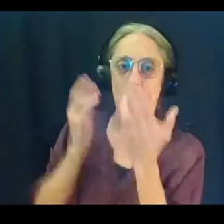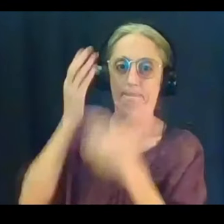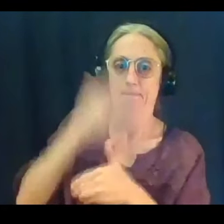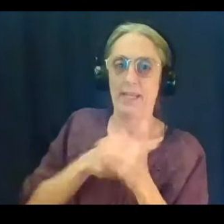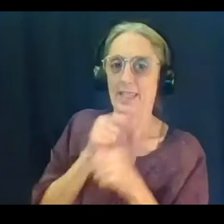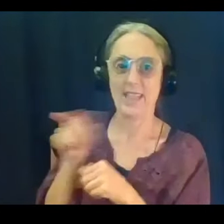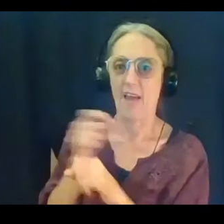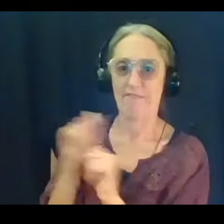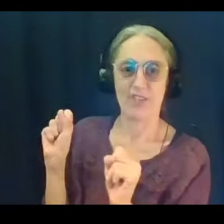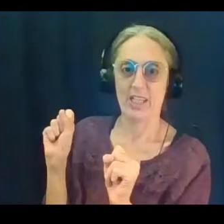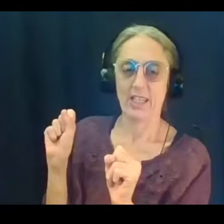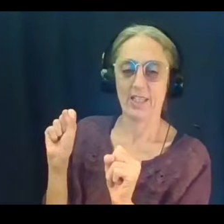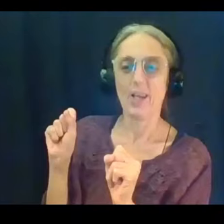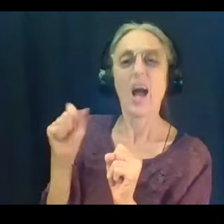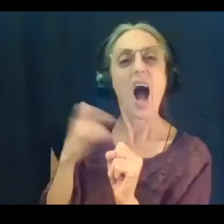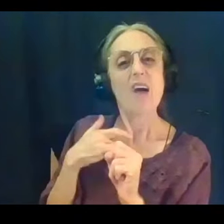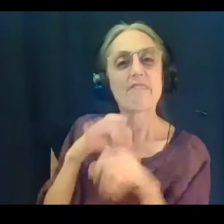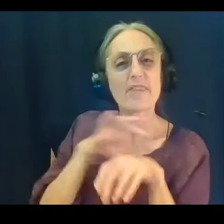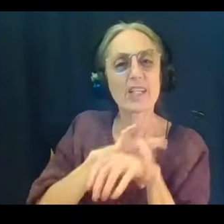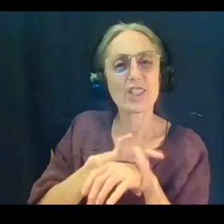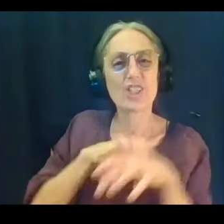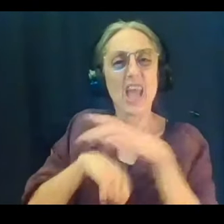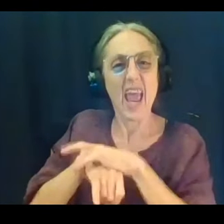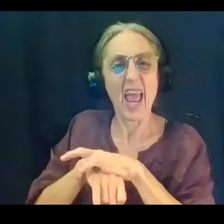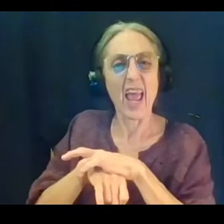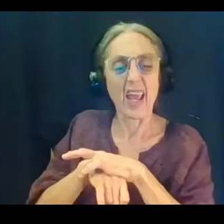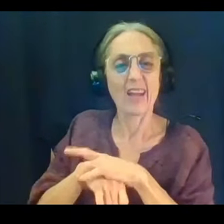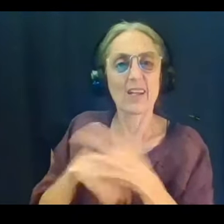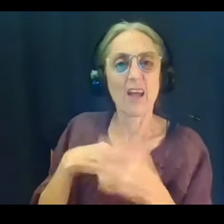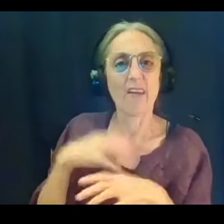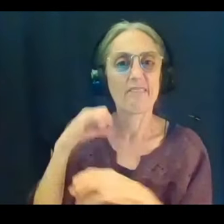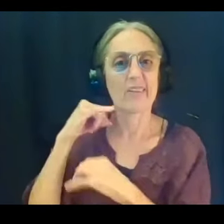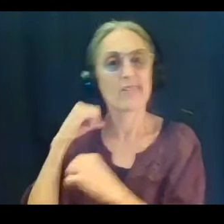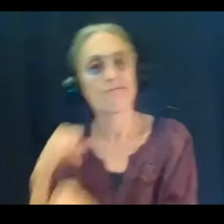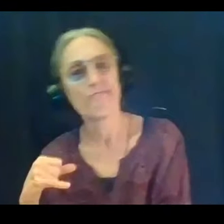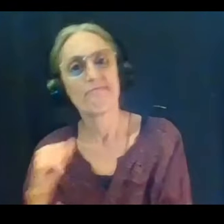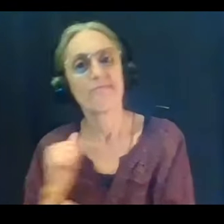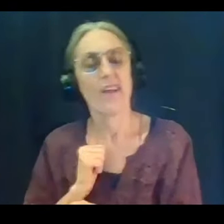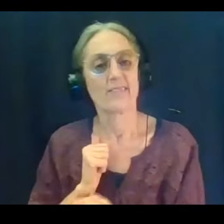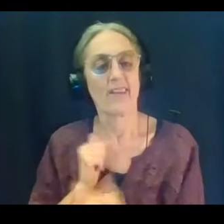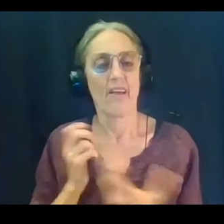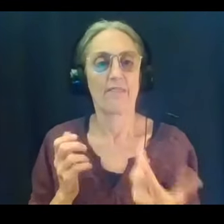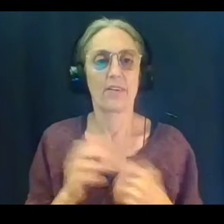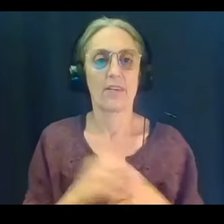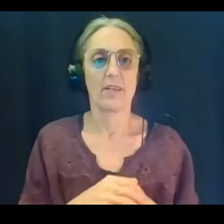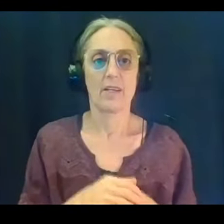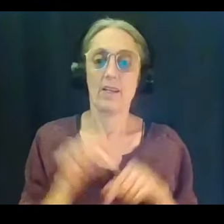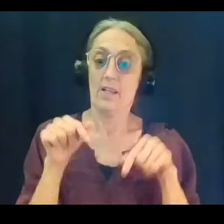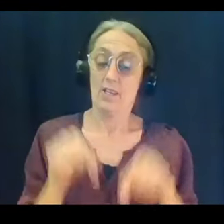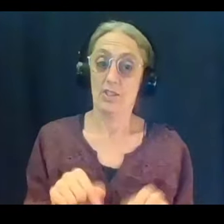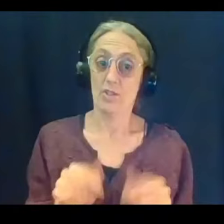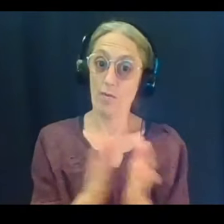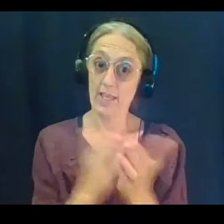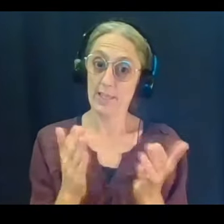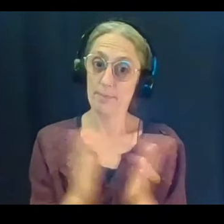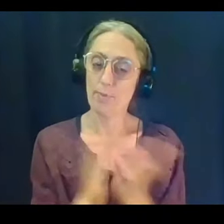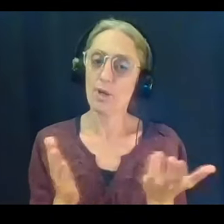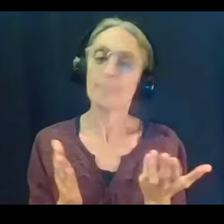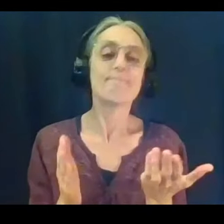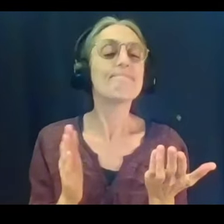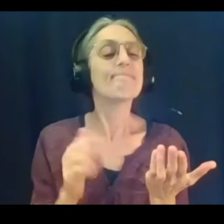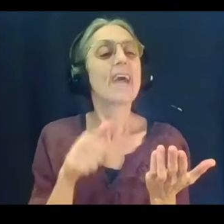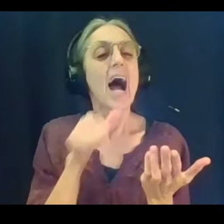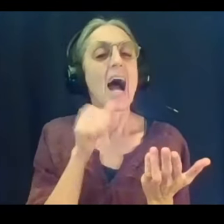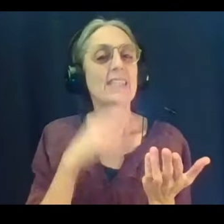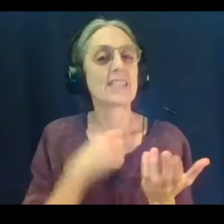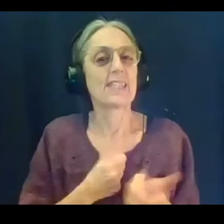be so badly. So I tried to make sure in this book that it wasn't a tell-all. It's not. And frankly, that